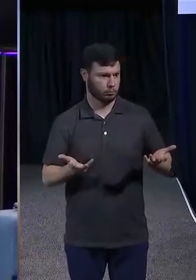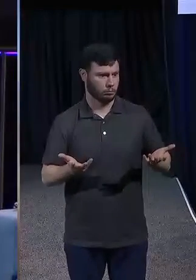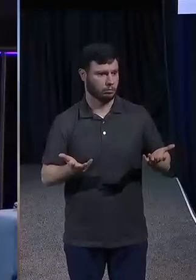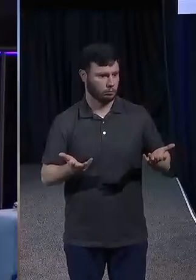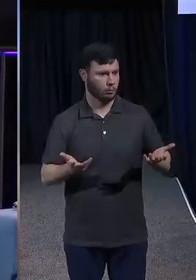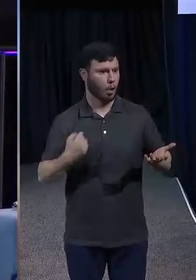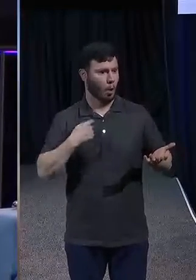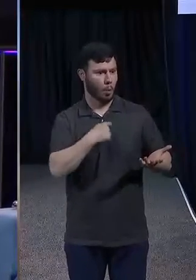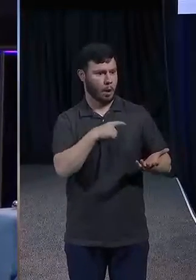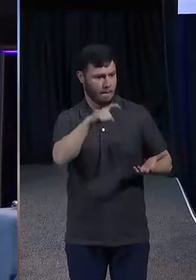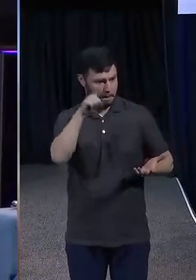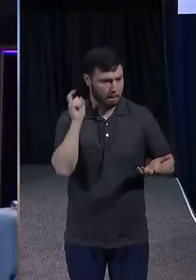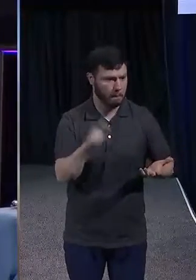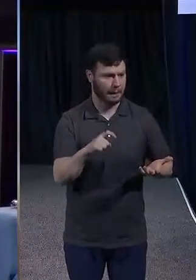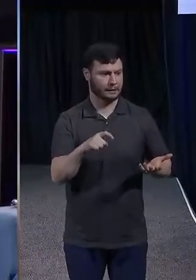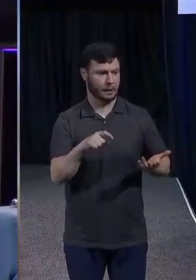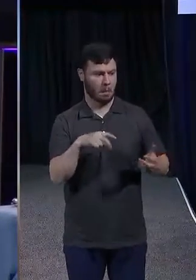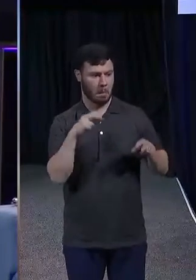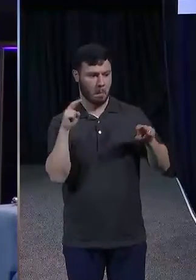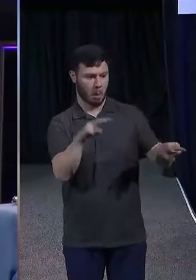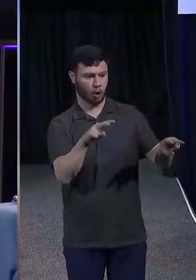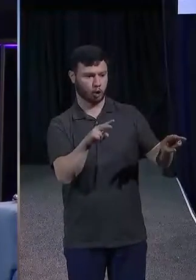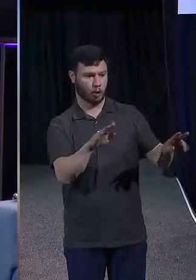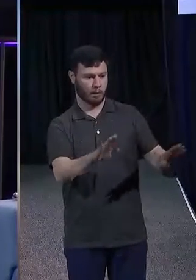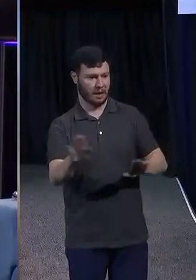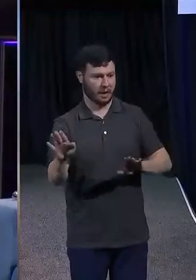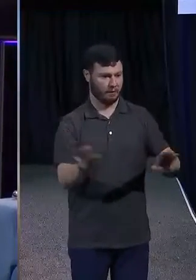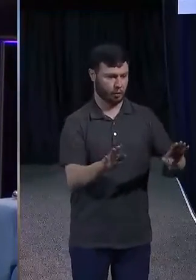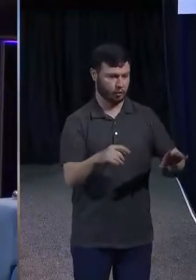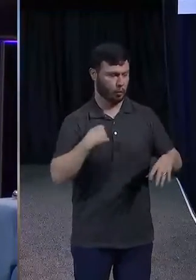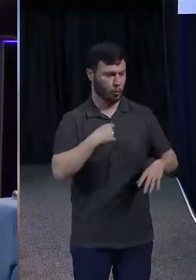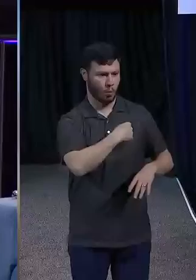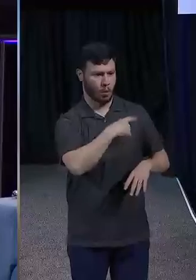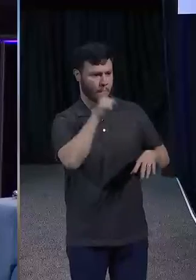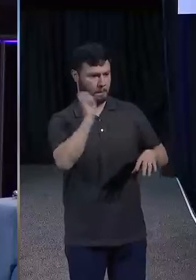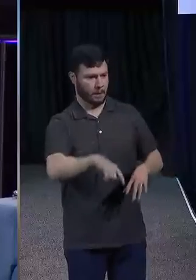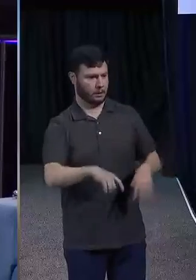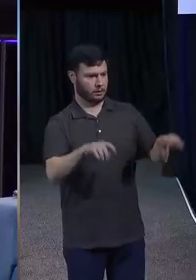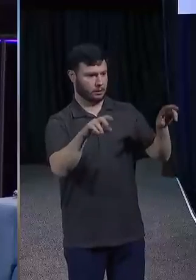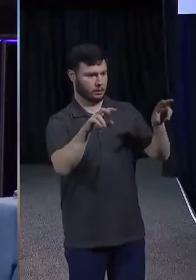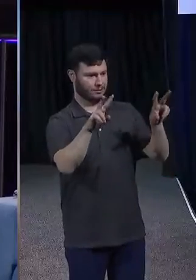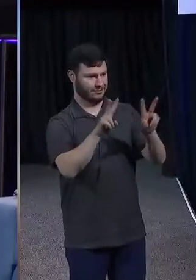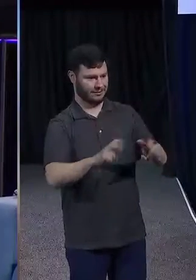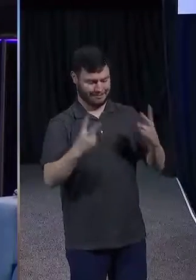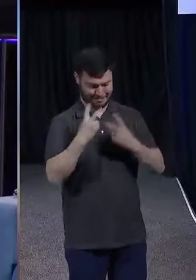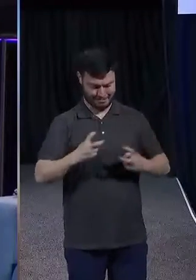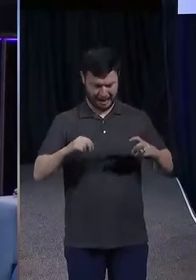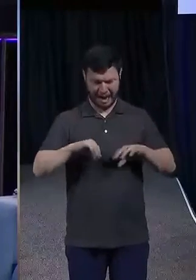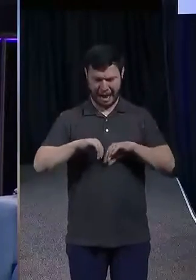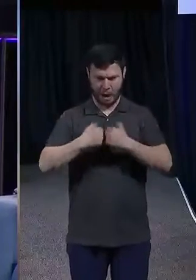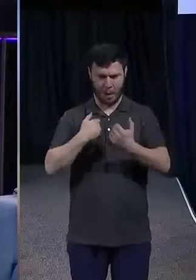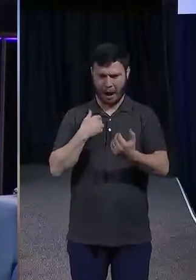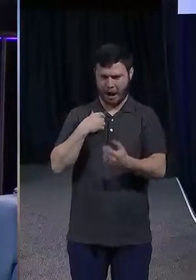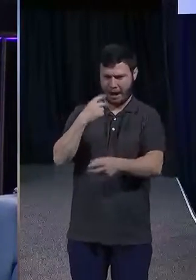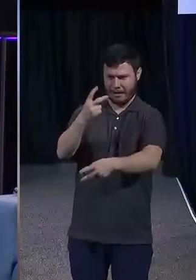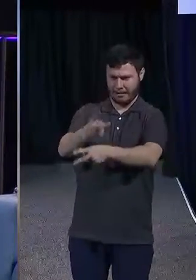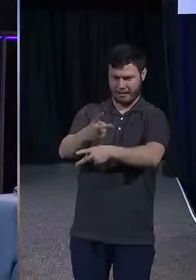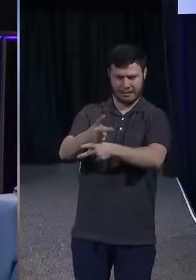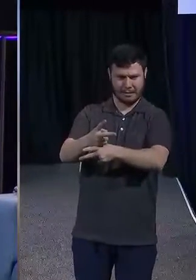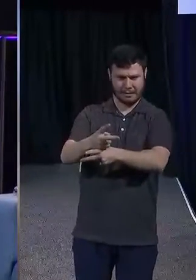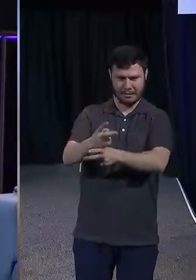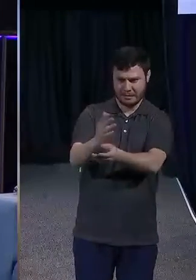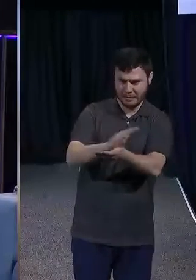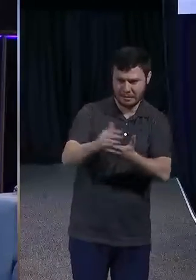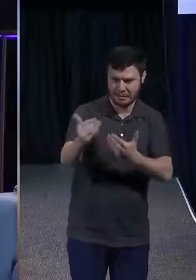We have to monitor our own behaviors, examine how we treat people, see things from their